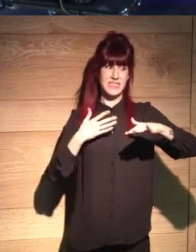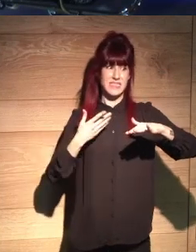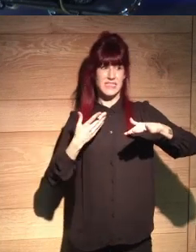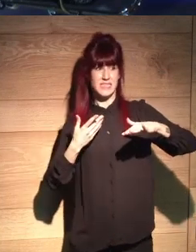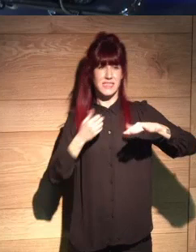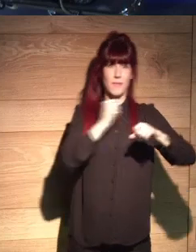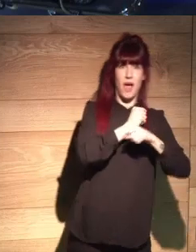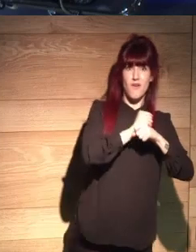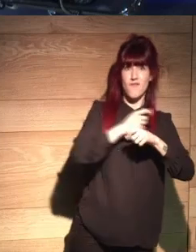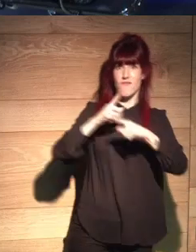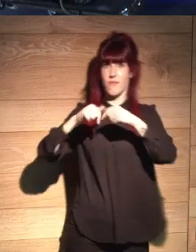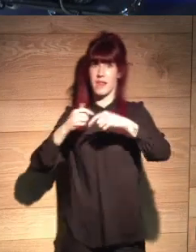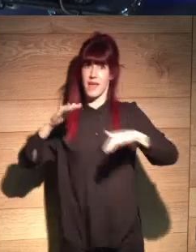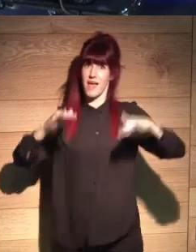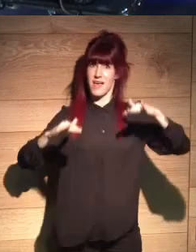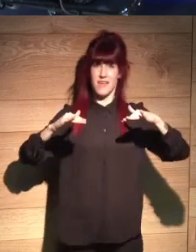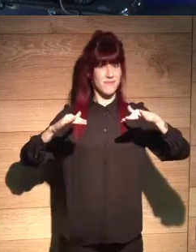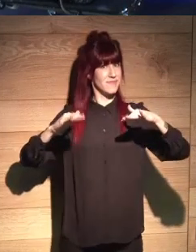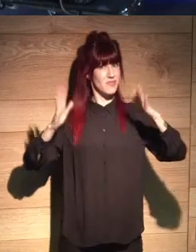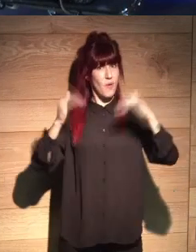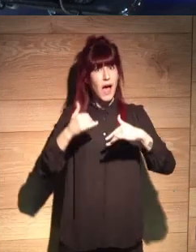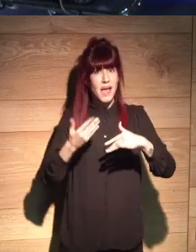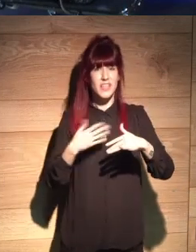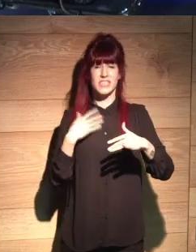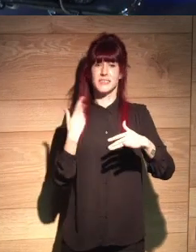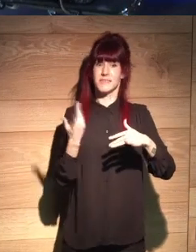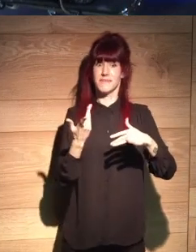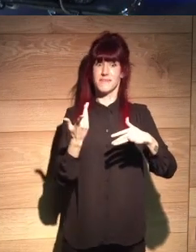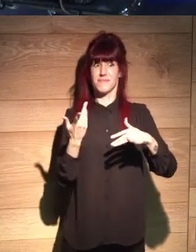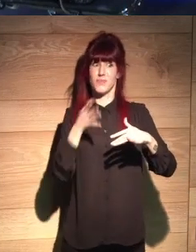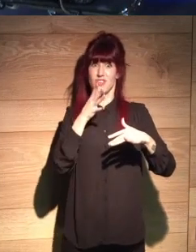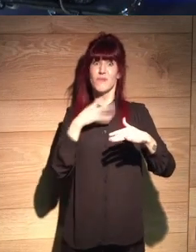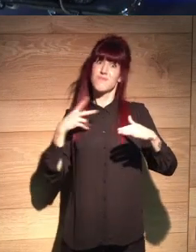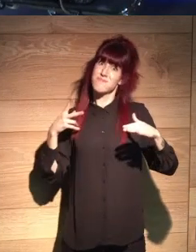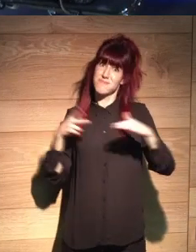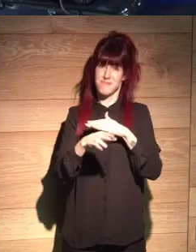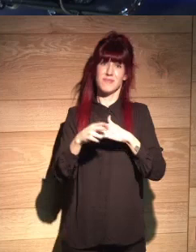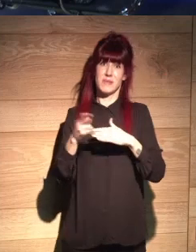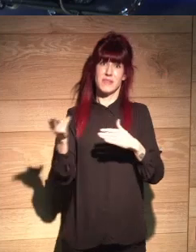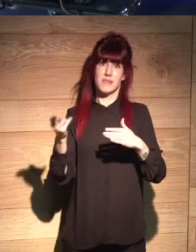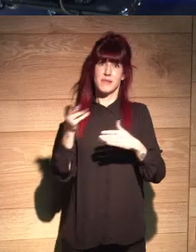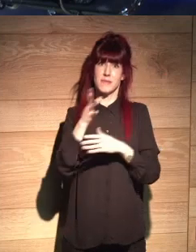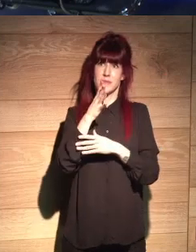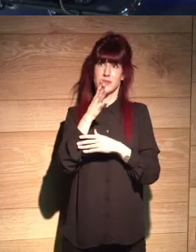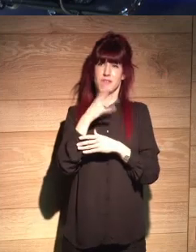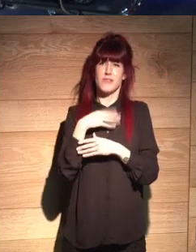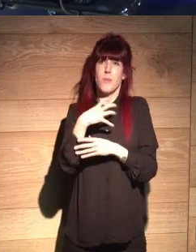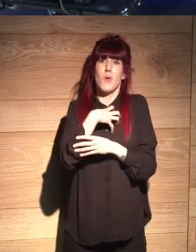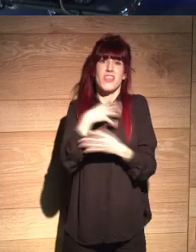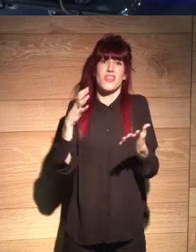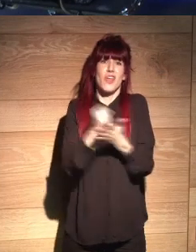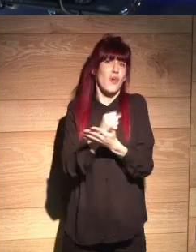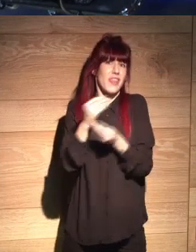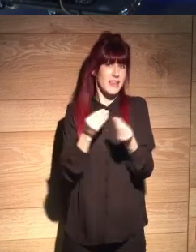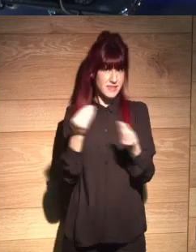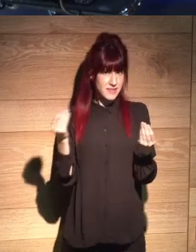And the fact that we don't have true work-life balance goes against women because they think